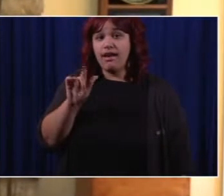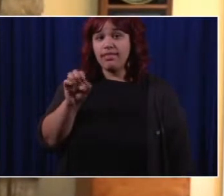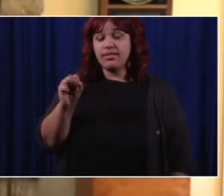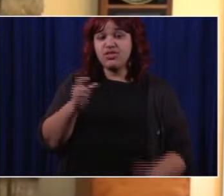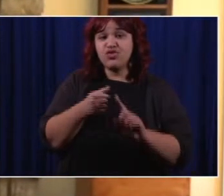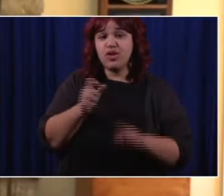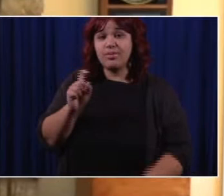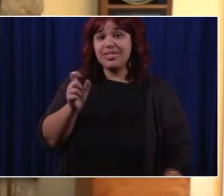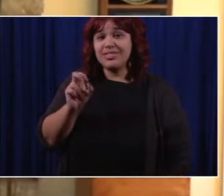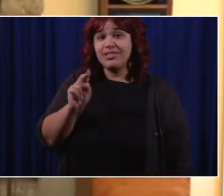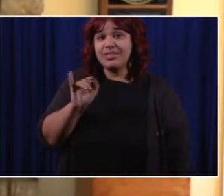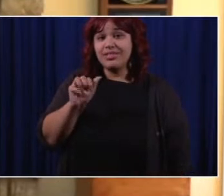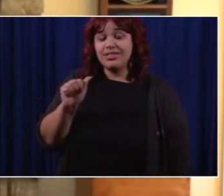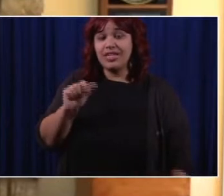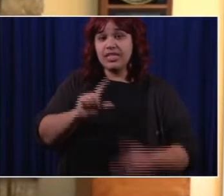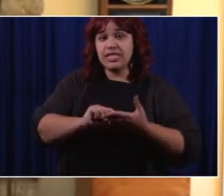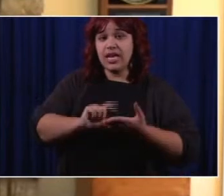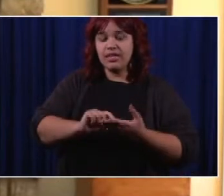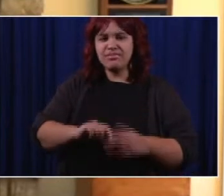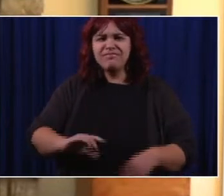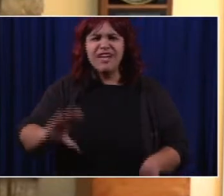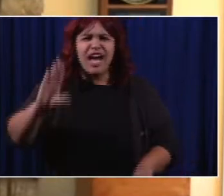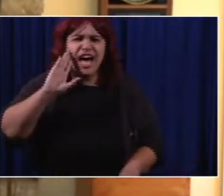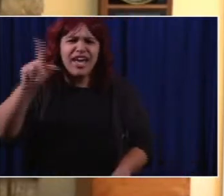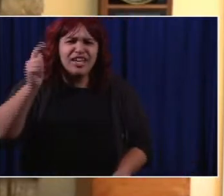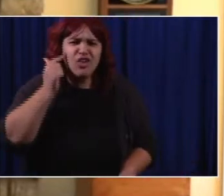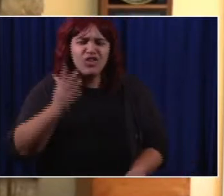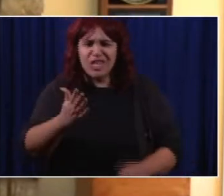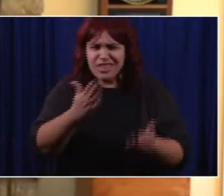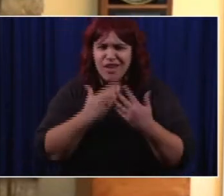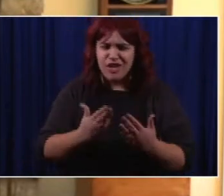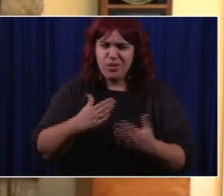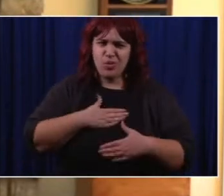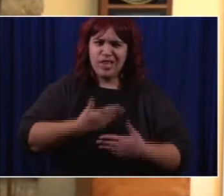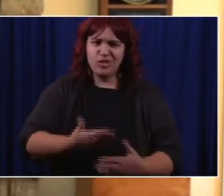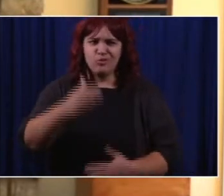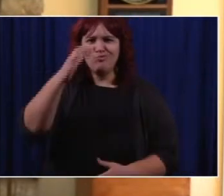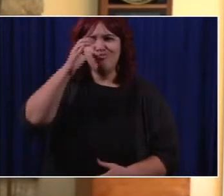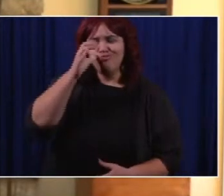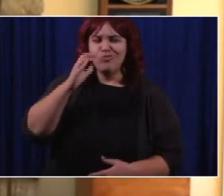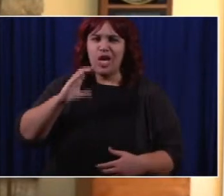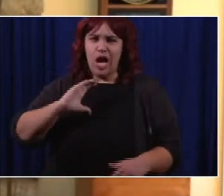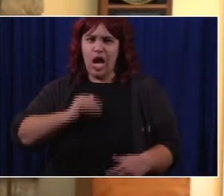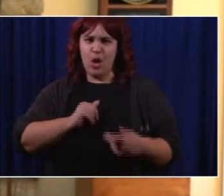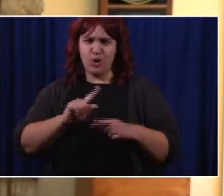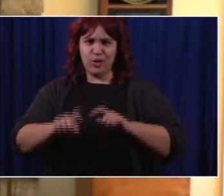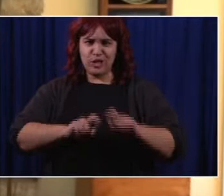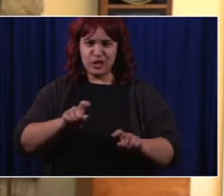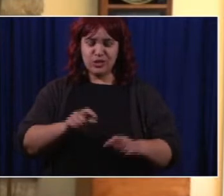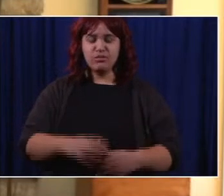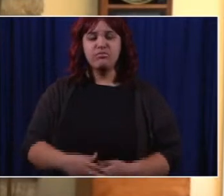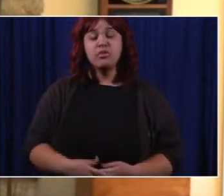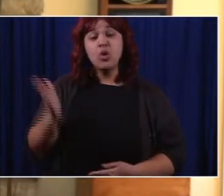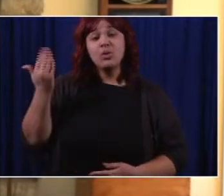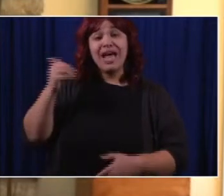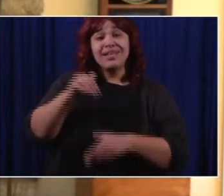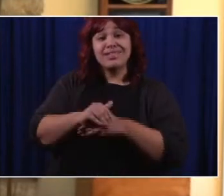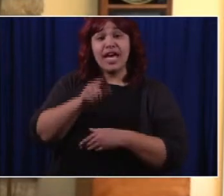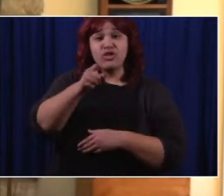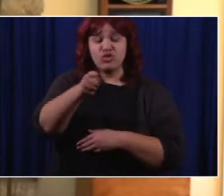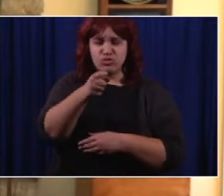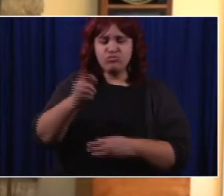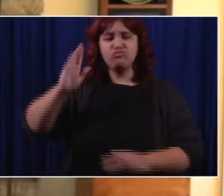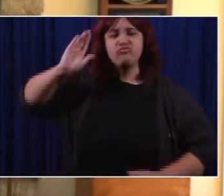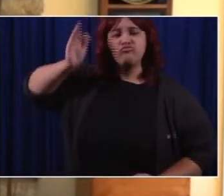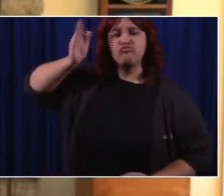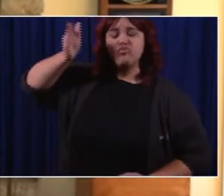you for taking our questions. After last night's speech to the state, I had gotten a